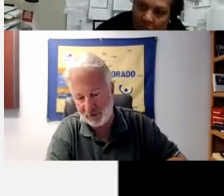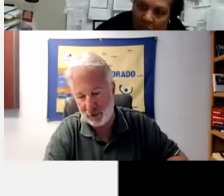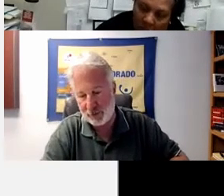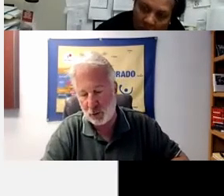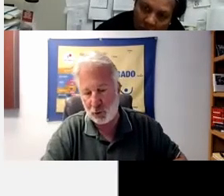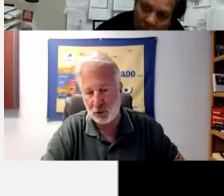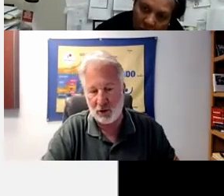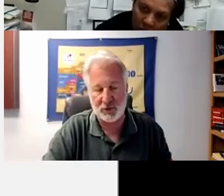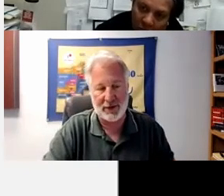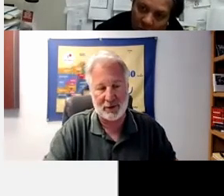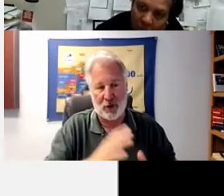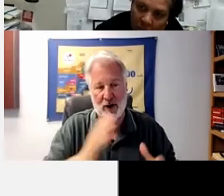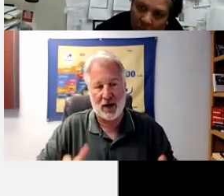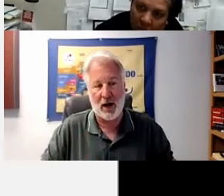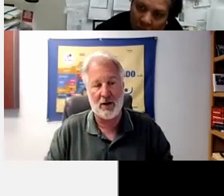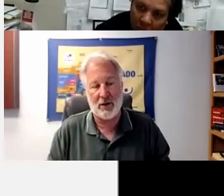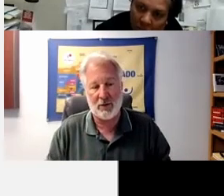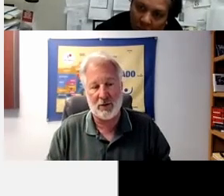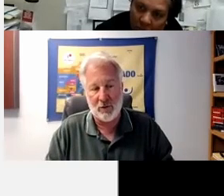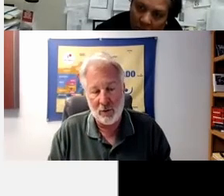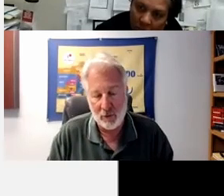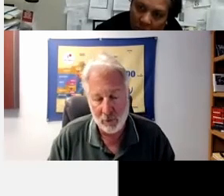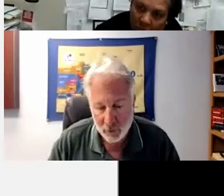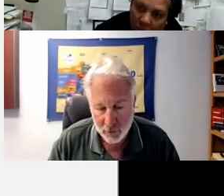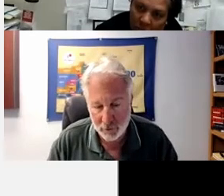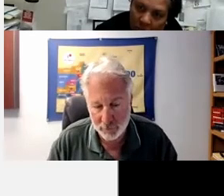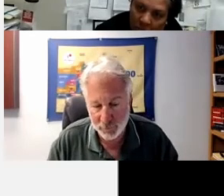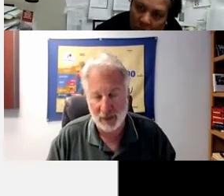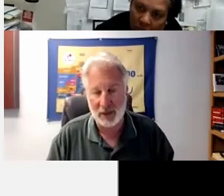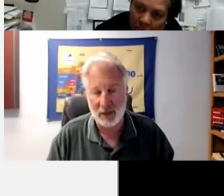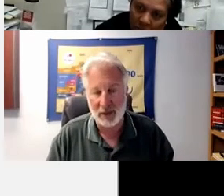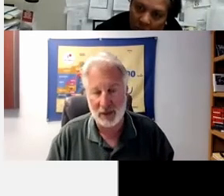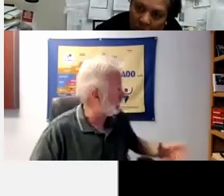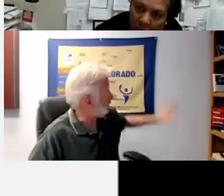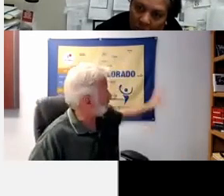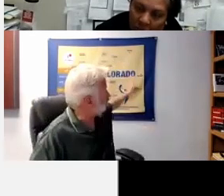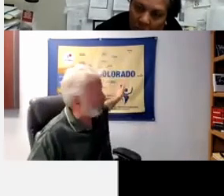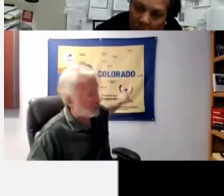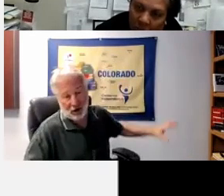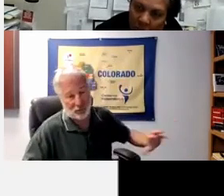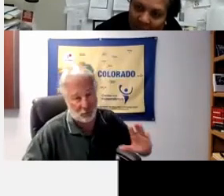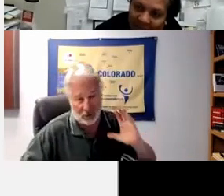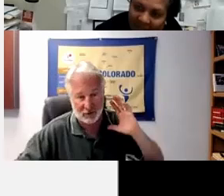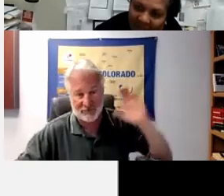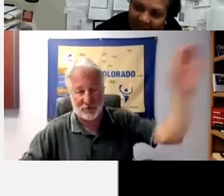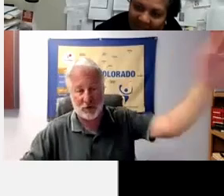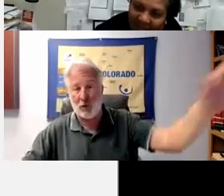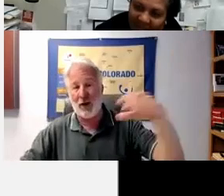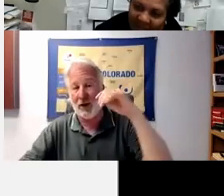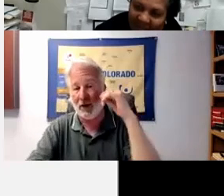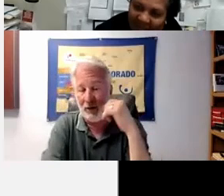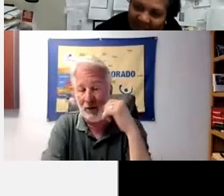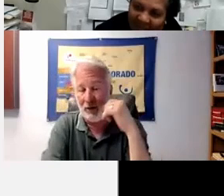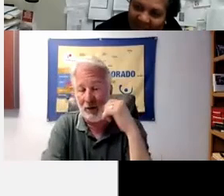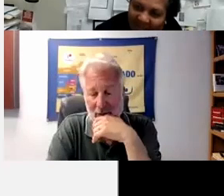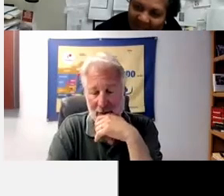out there, but we would also like to branch out and, like I said here, we got the rural areas, some places that's far